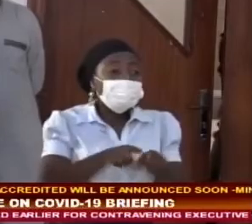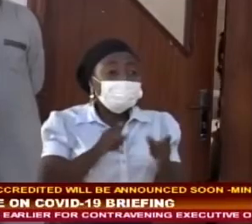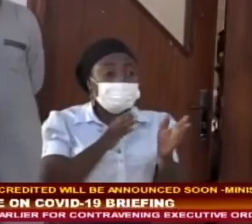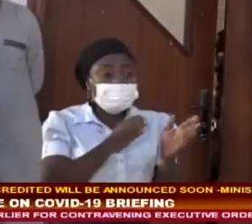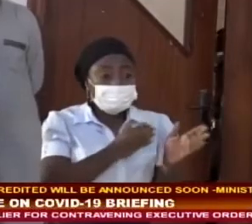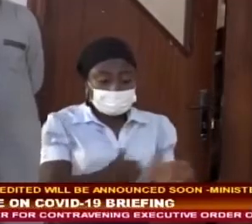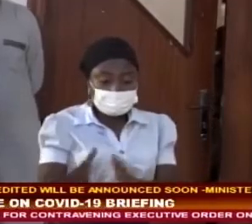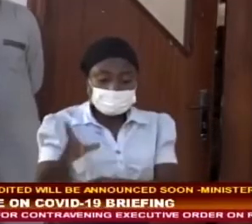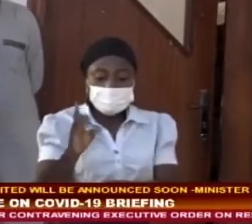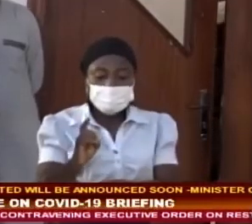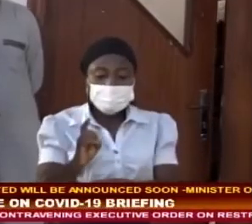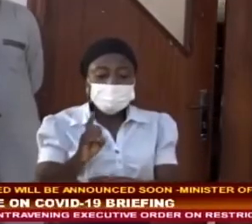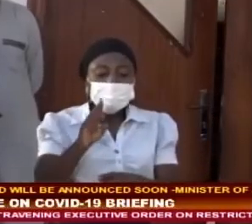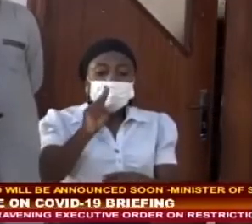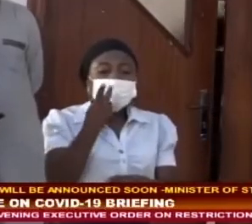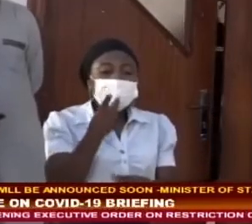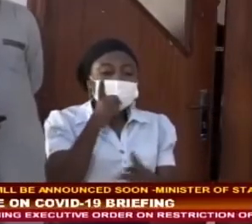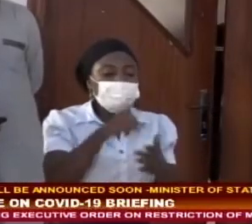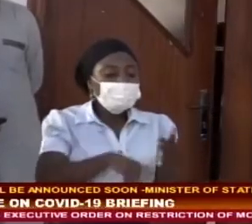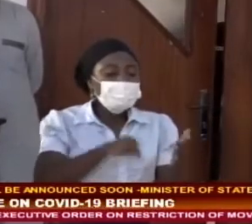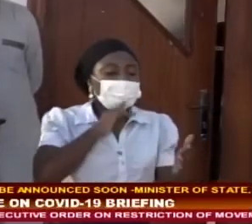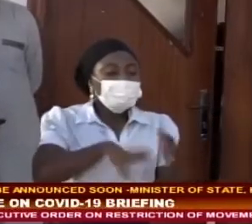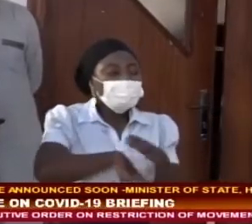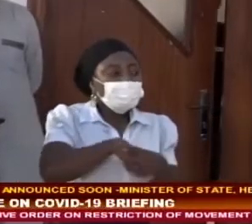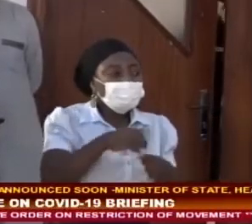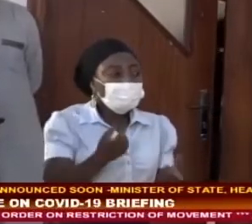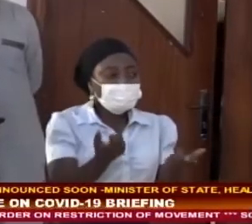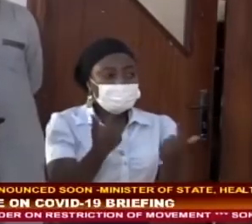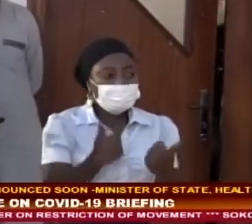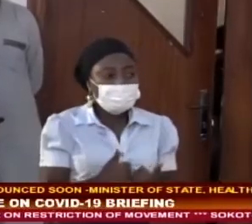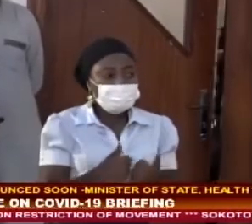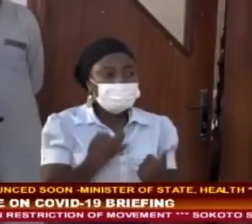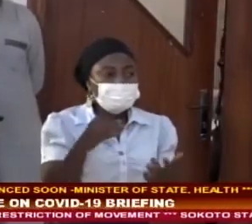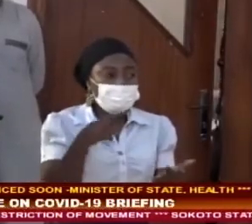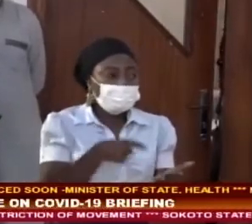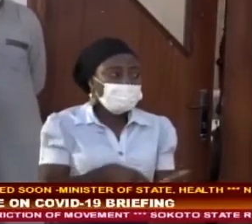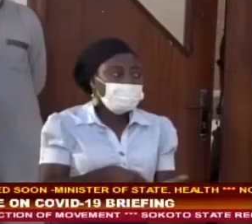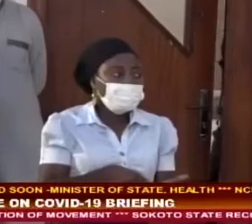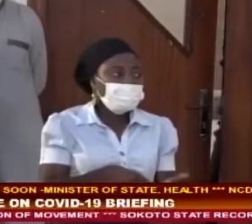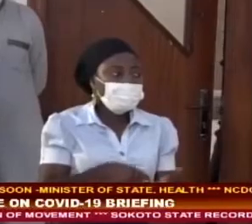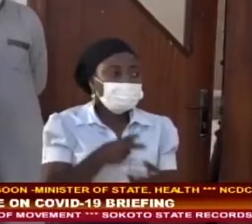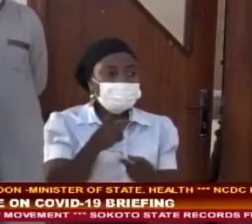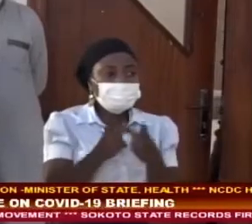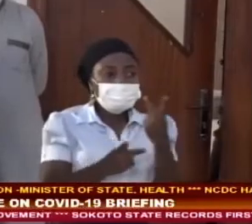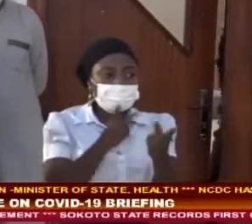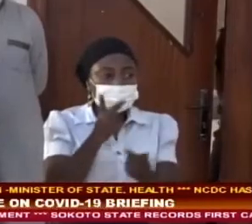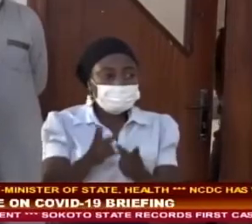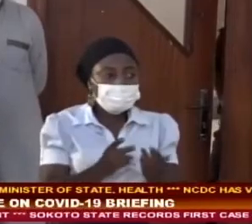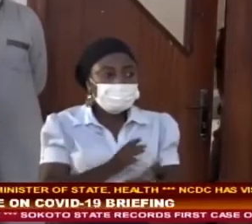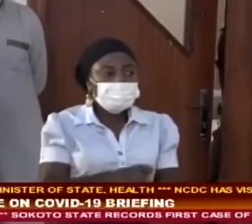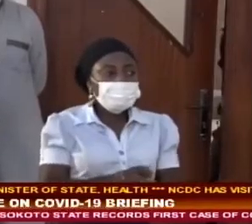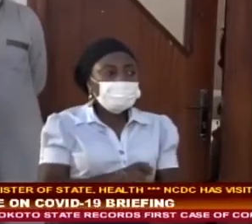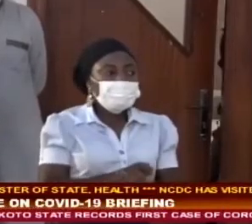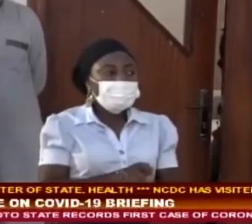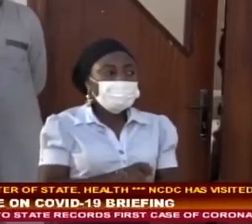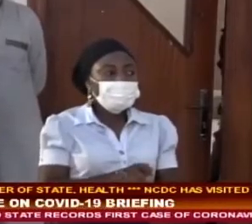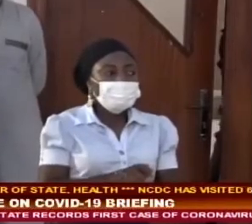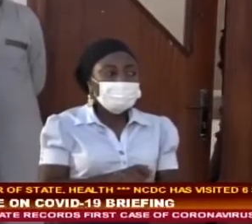outcome? What was the outcomes of this visit?